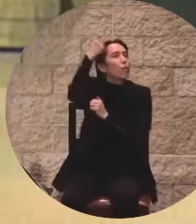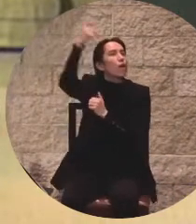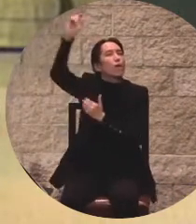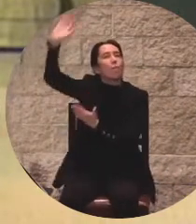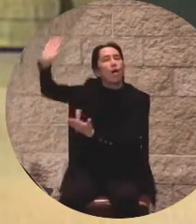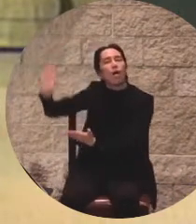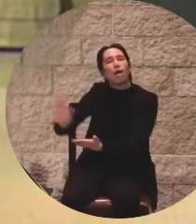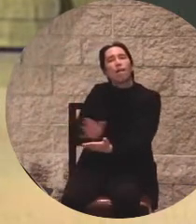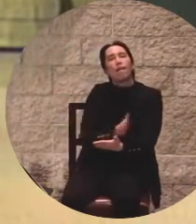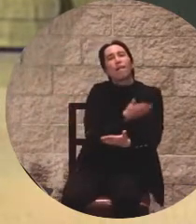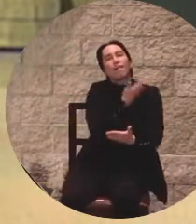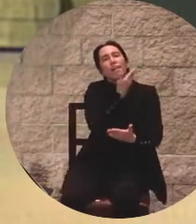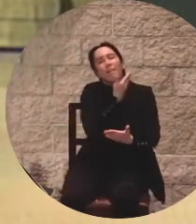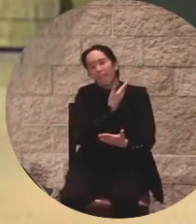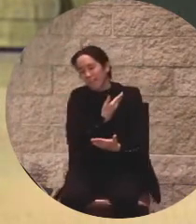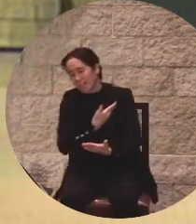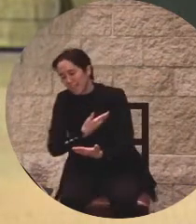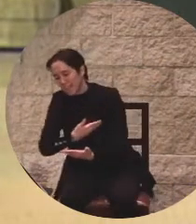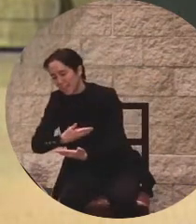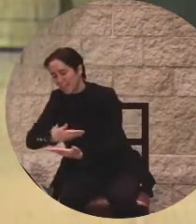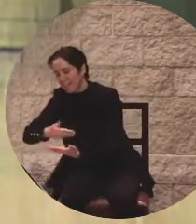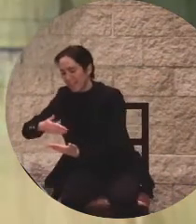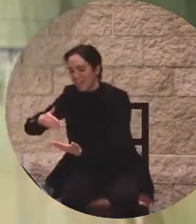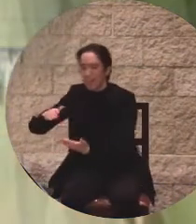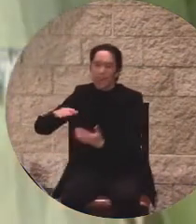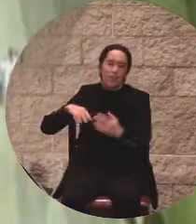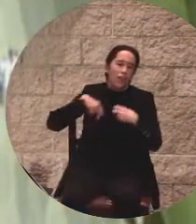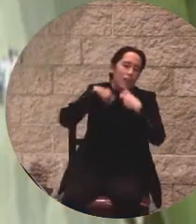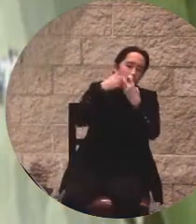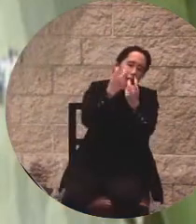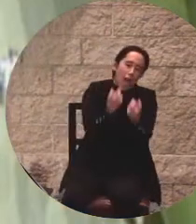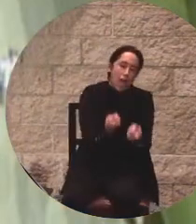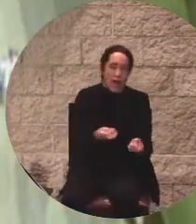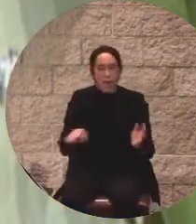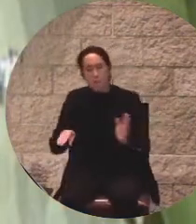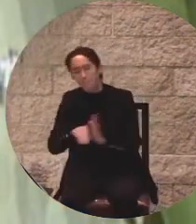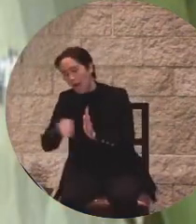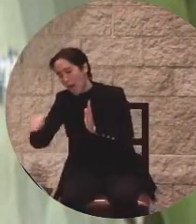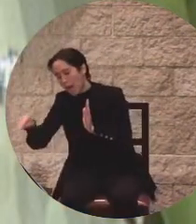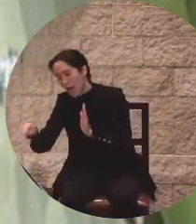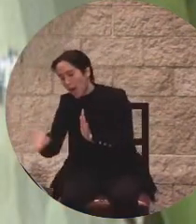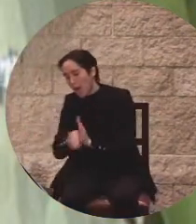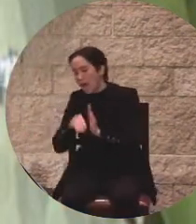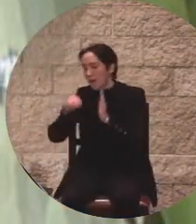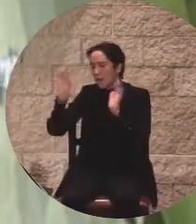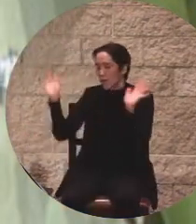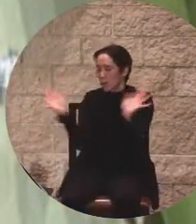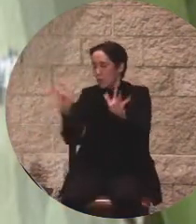to share. Sleigh bells in the